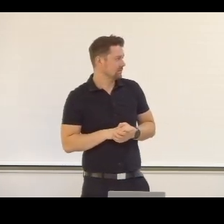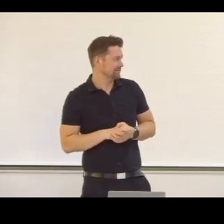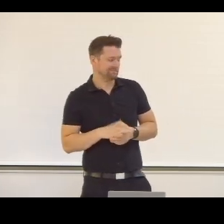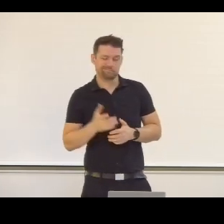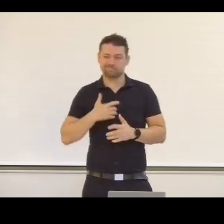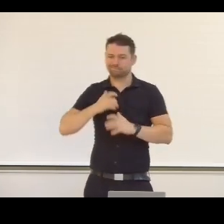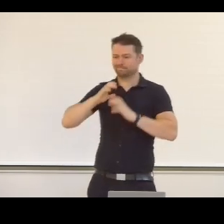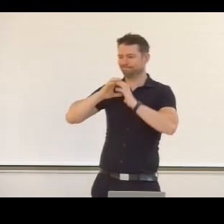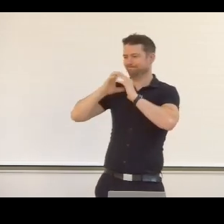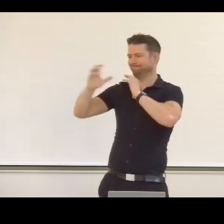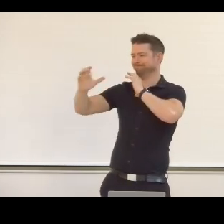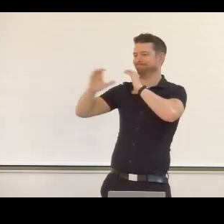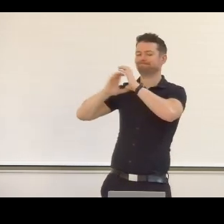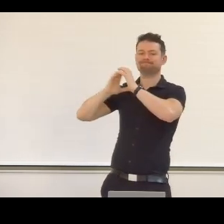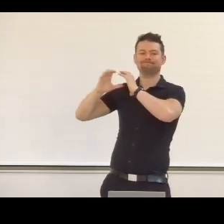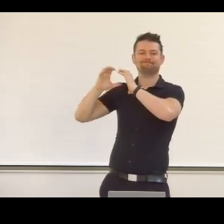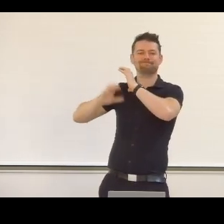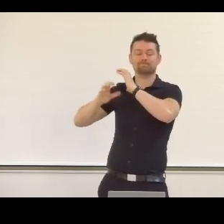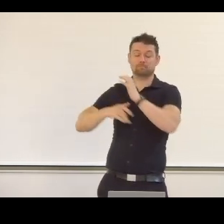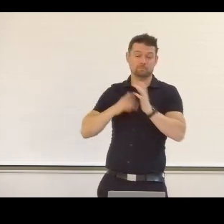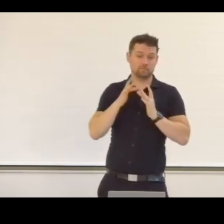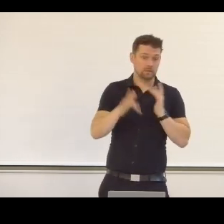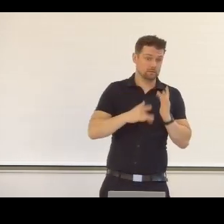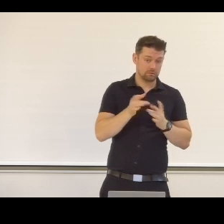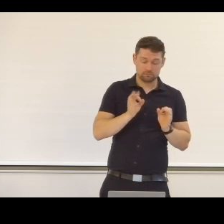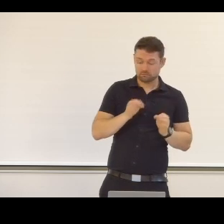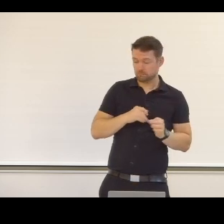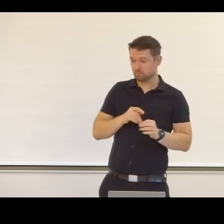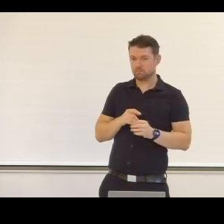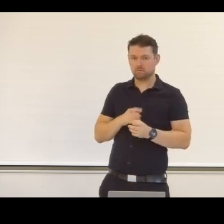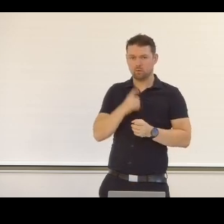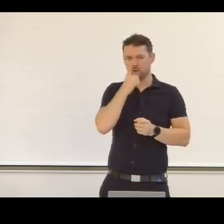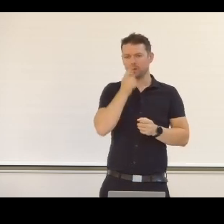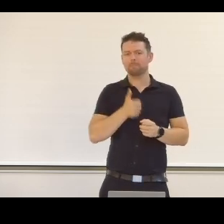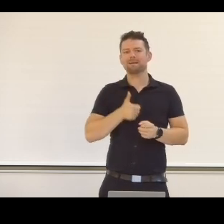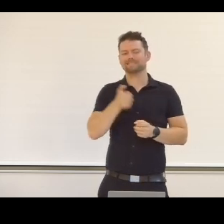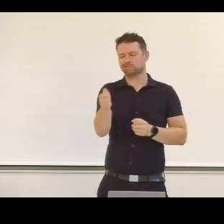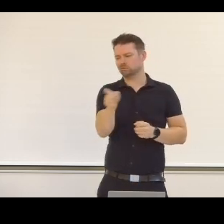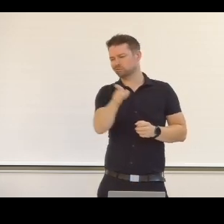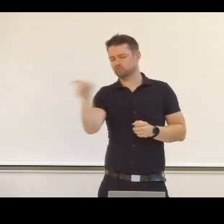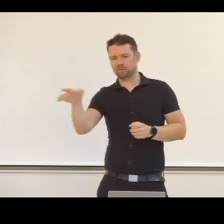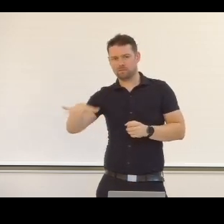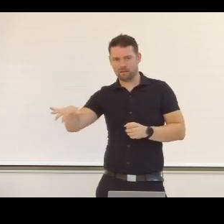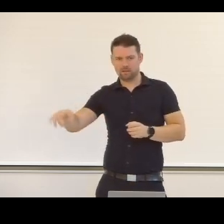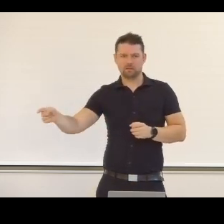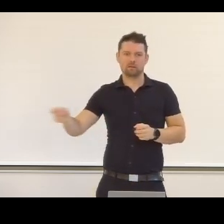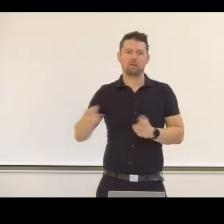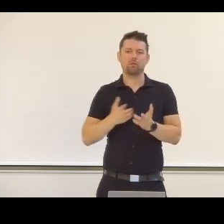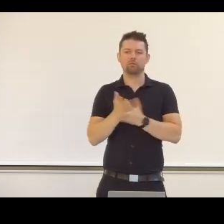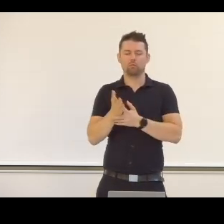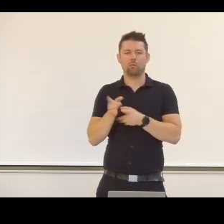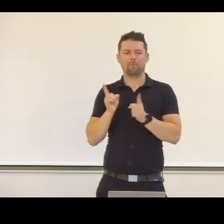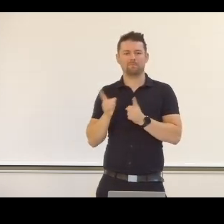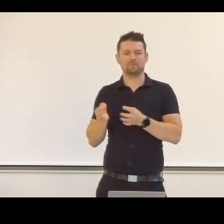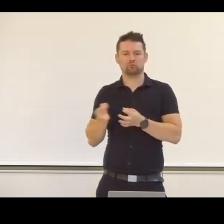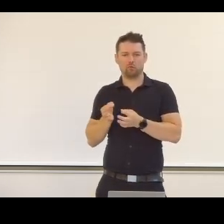with the outside. We didn't have the internet, we didn't have direct access, but we could send messages to our family and friends through mission control, and then they